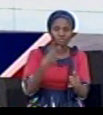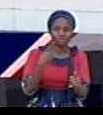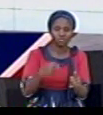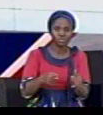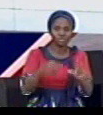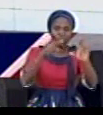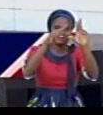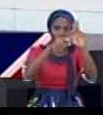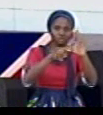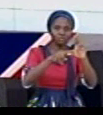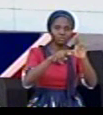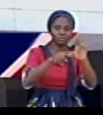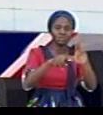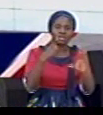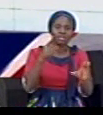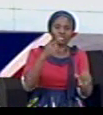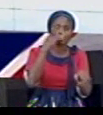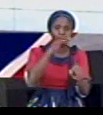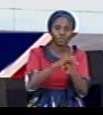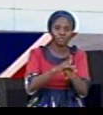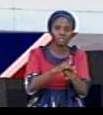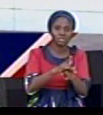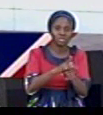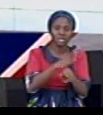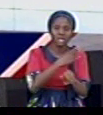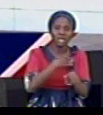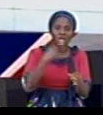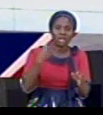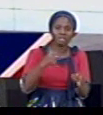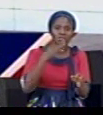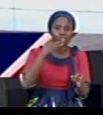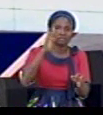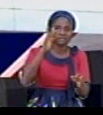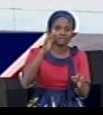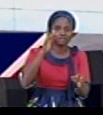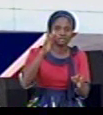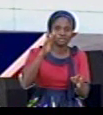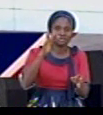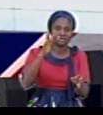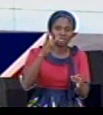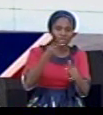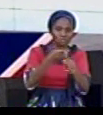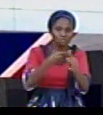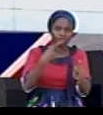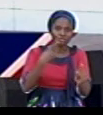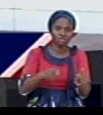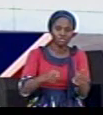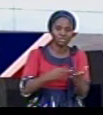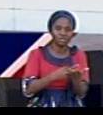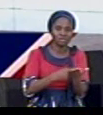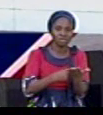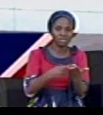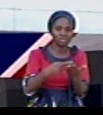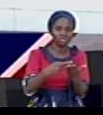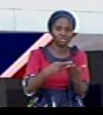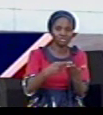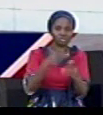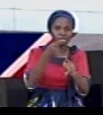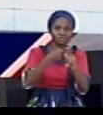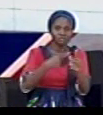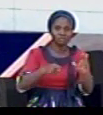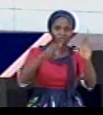throne. The promise and the privileges for the righteous